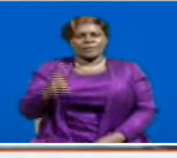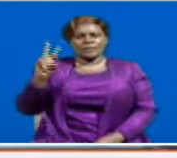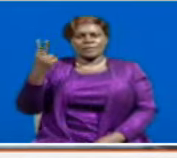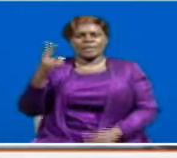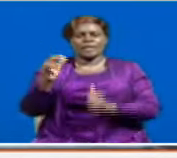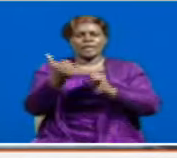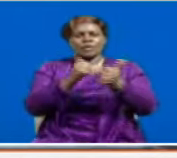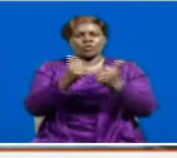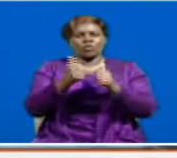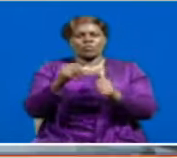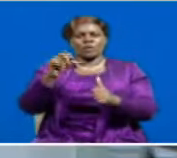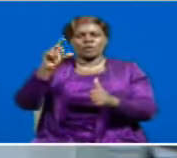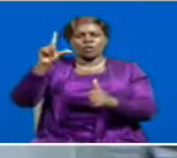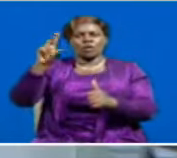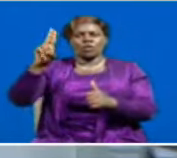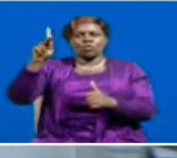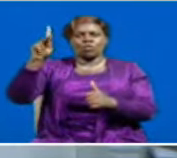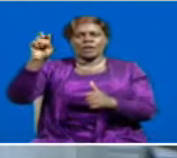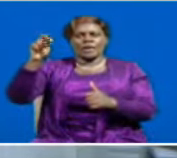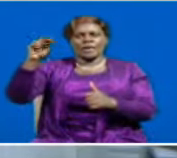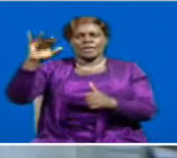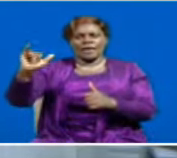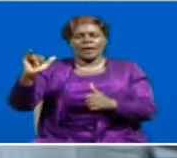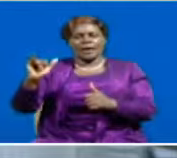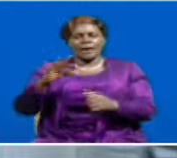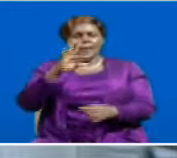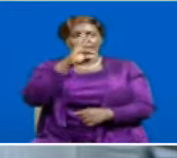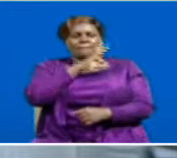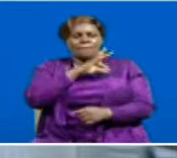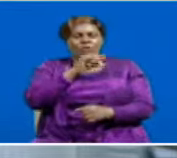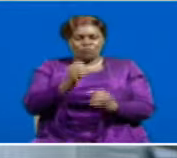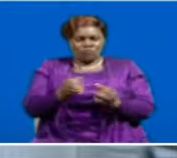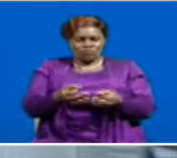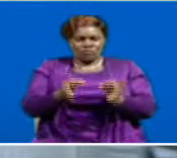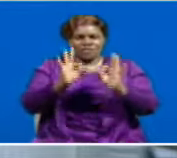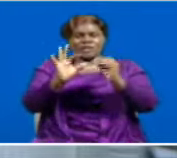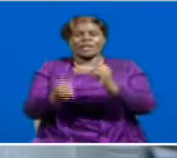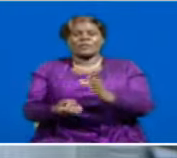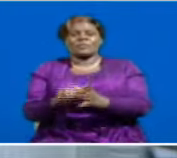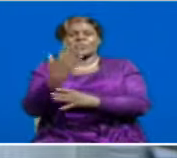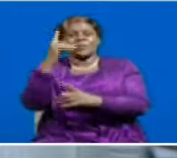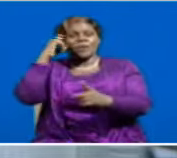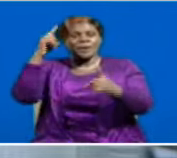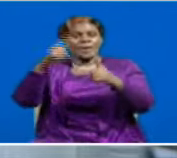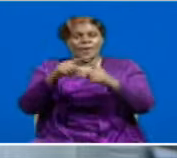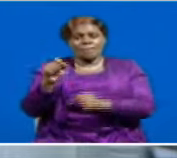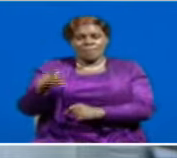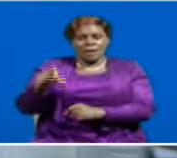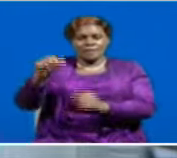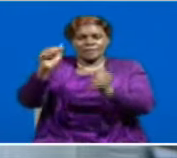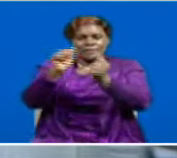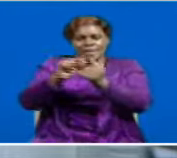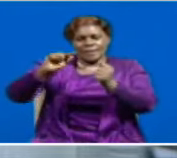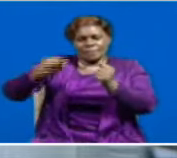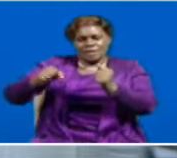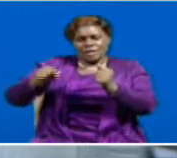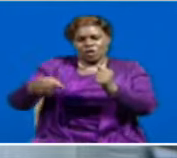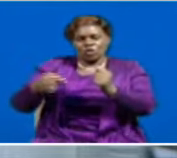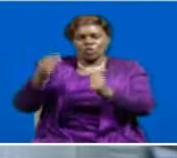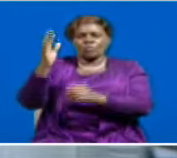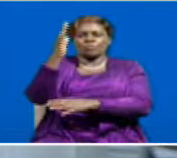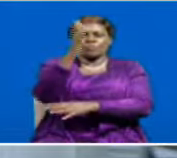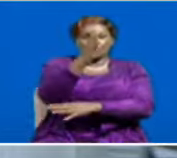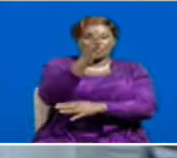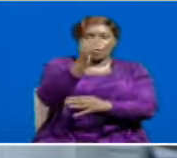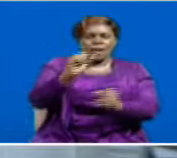The second edition of Lukenya University Marathon has been officially launched. The marathon that aims to plant 10 million tree seedling,